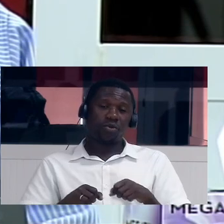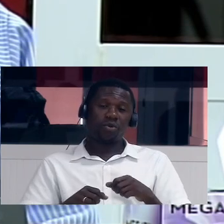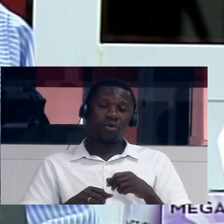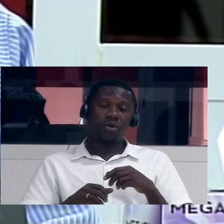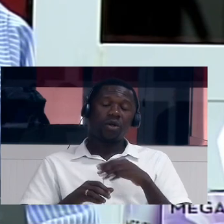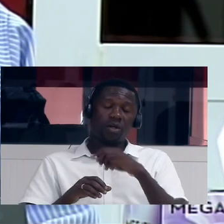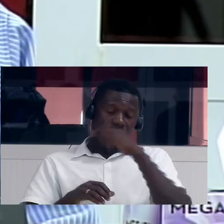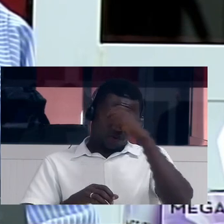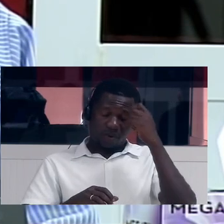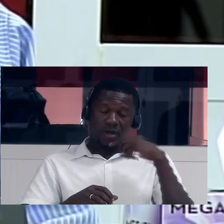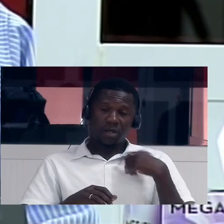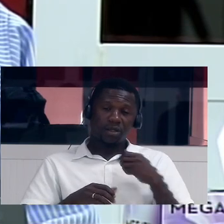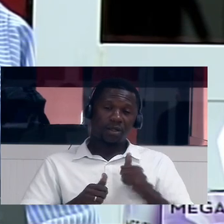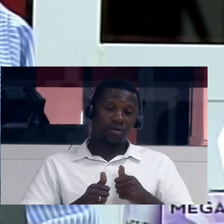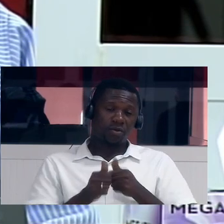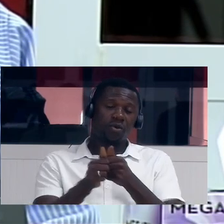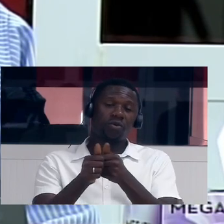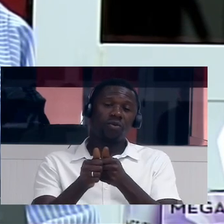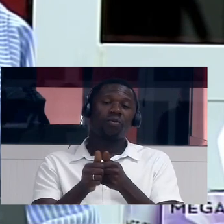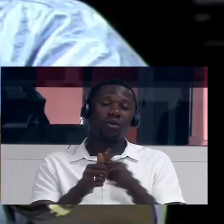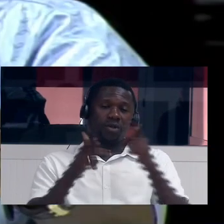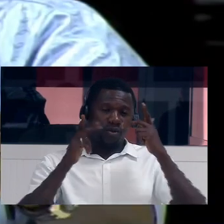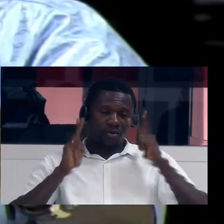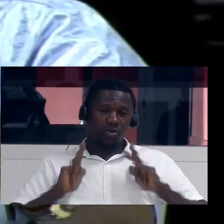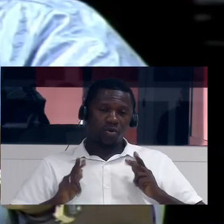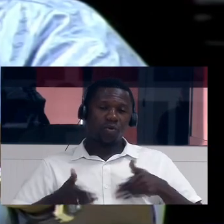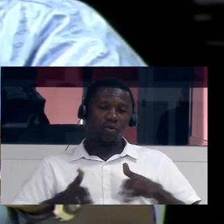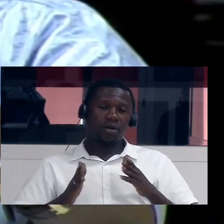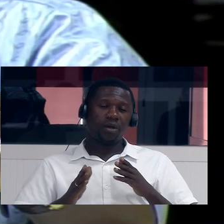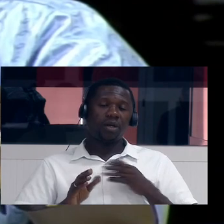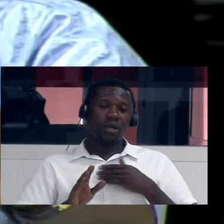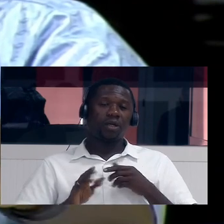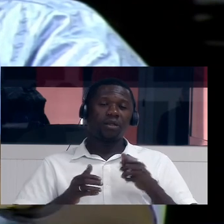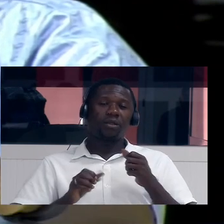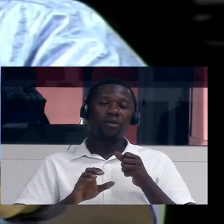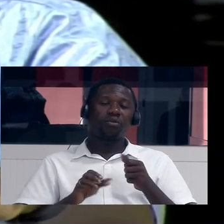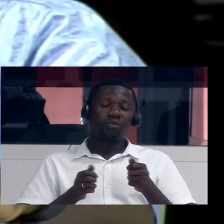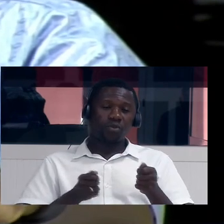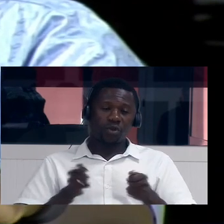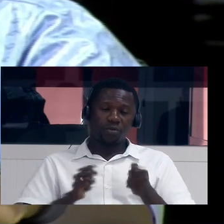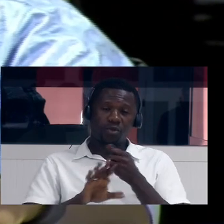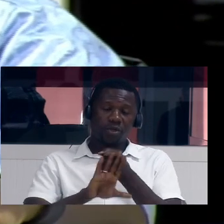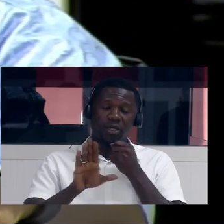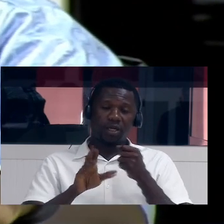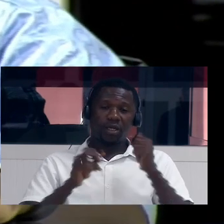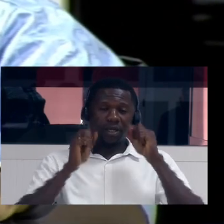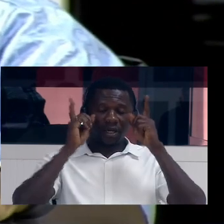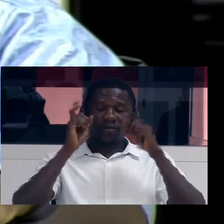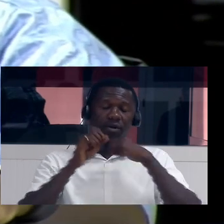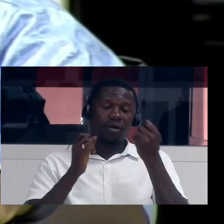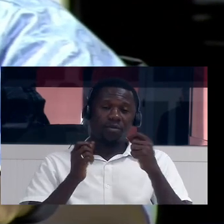law and stand to protect life and property in the best possible and discreet manner. We